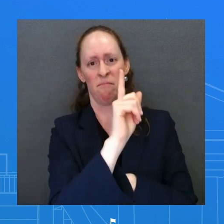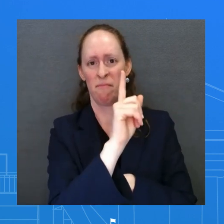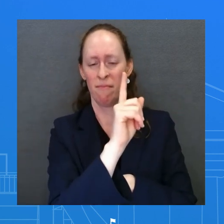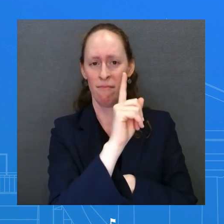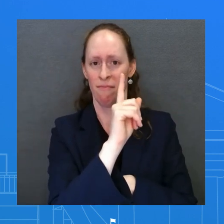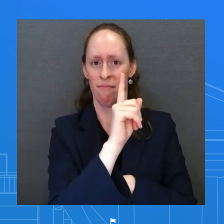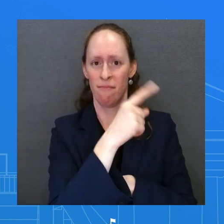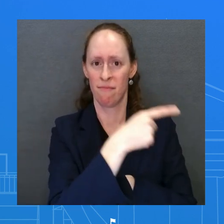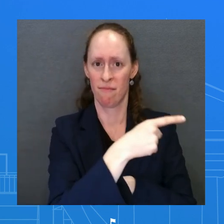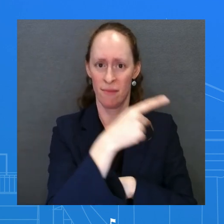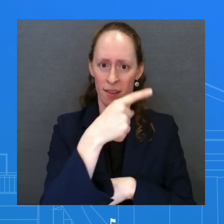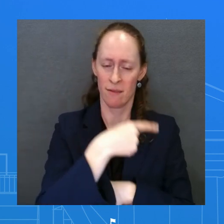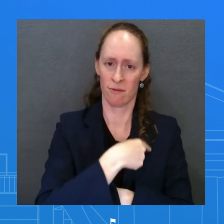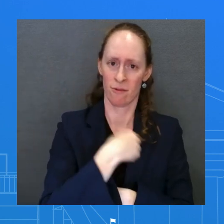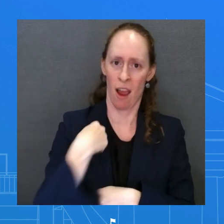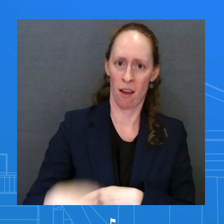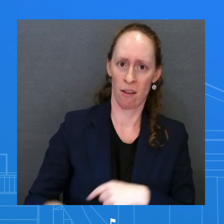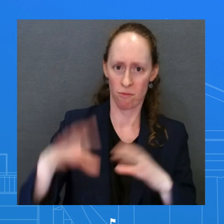voice.